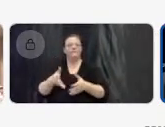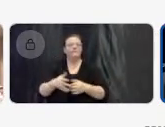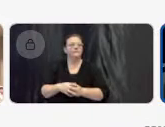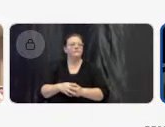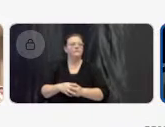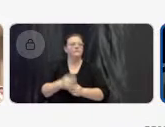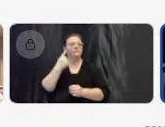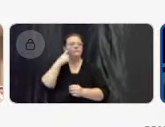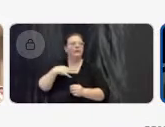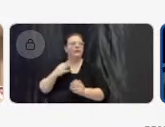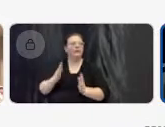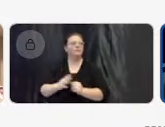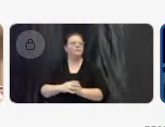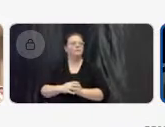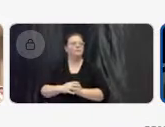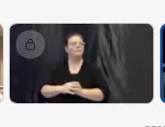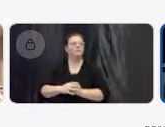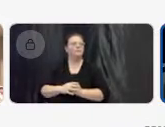the applicant.